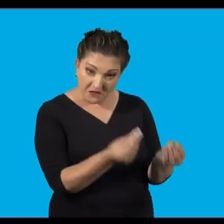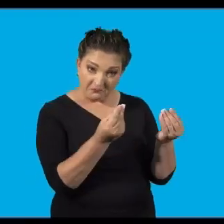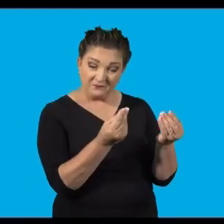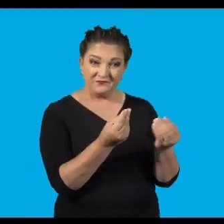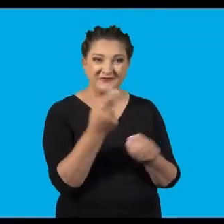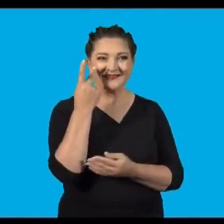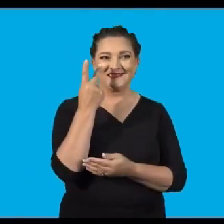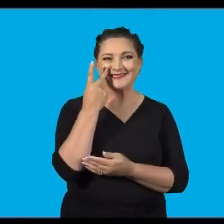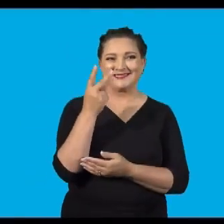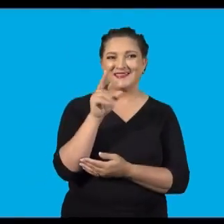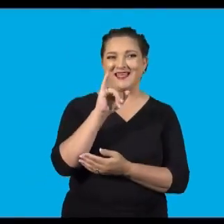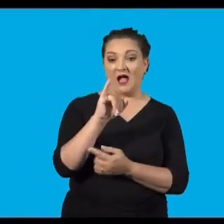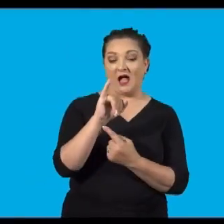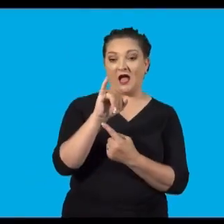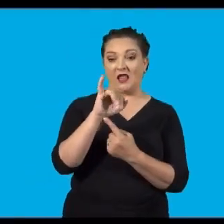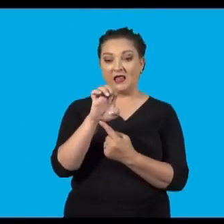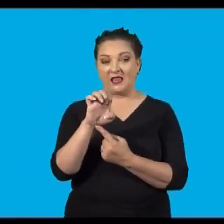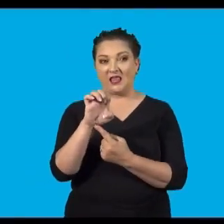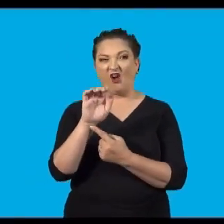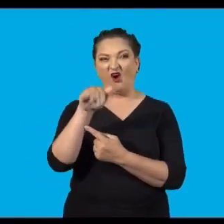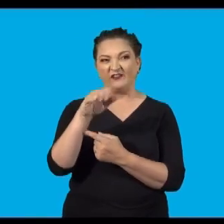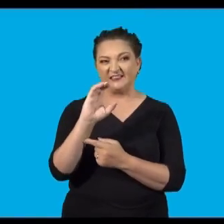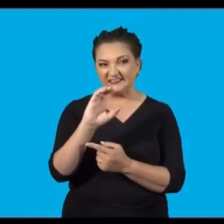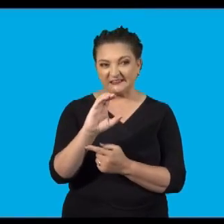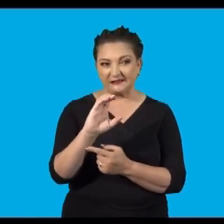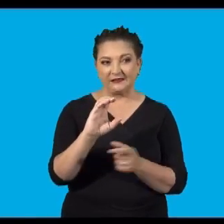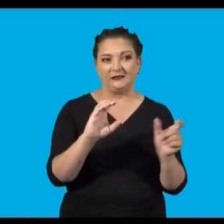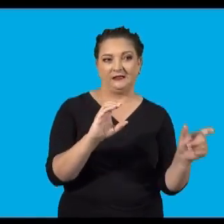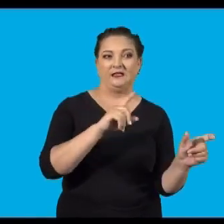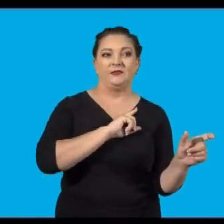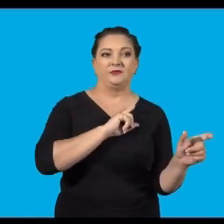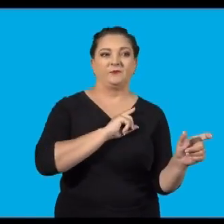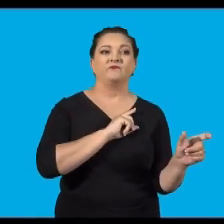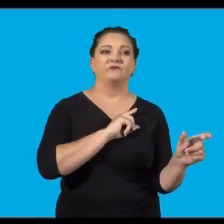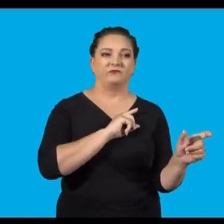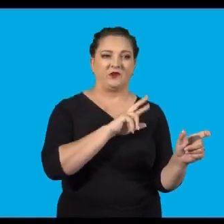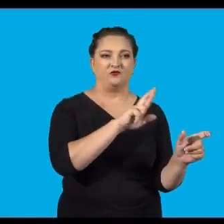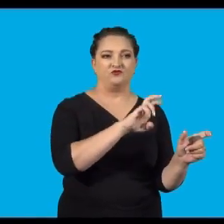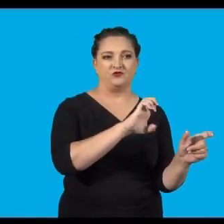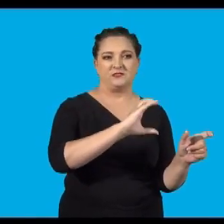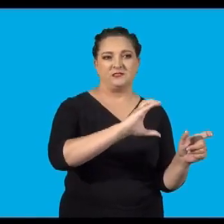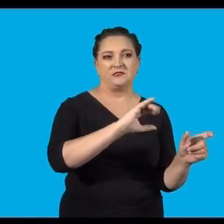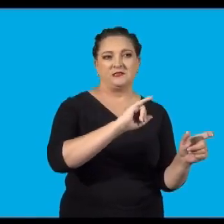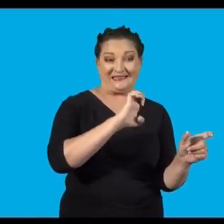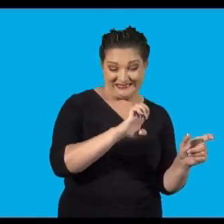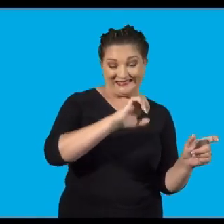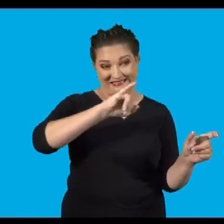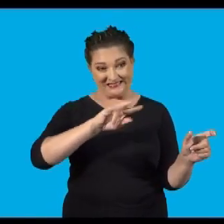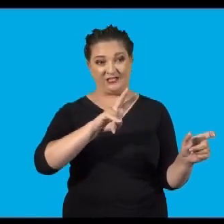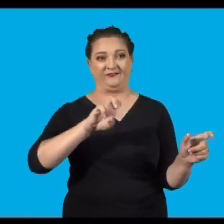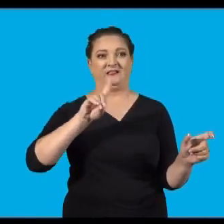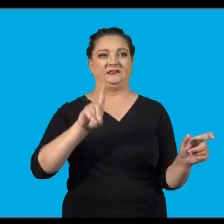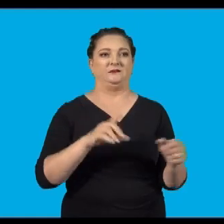you? Remember what we said about the I and the E after C. All right. So we can see the correction there for received. All